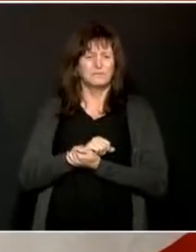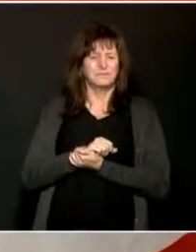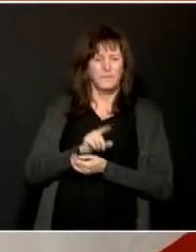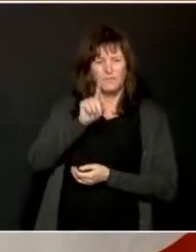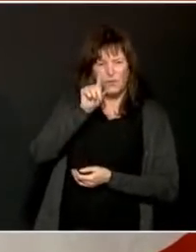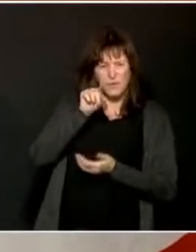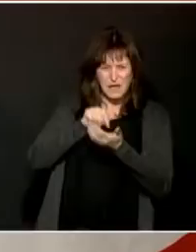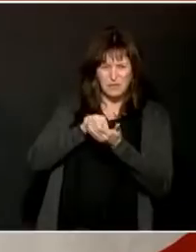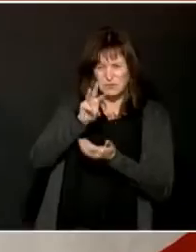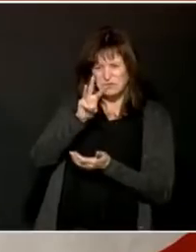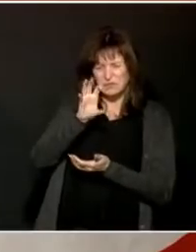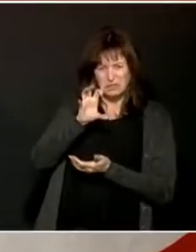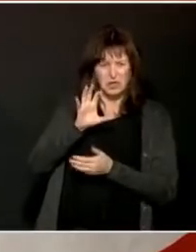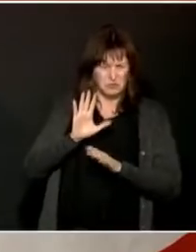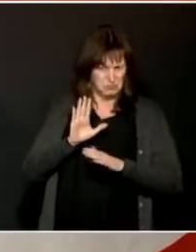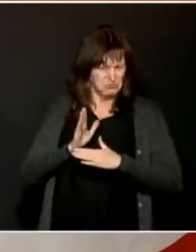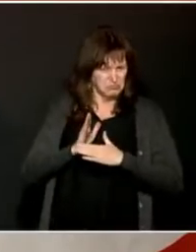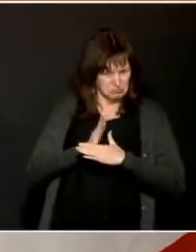is up from